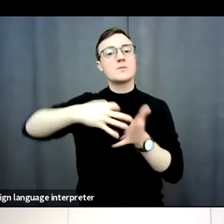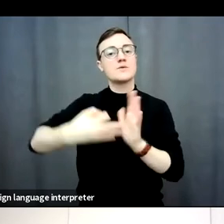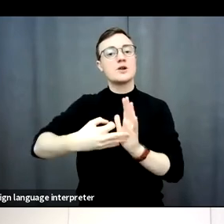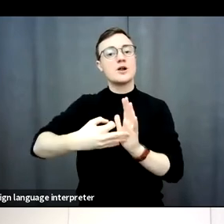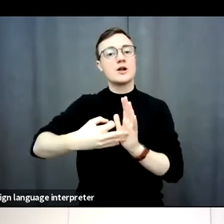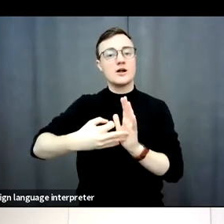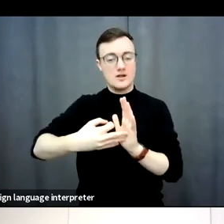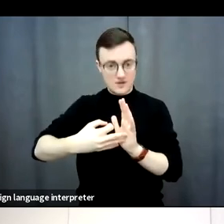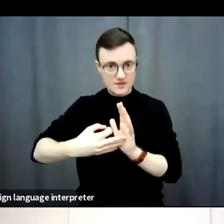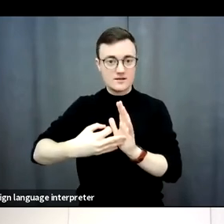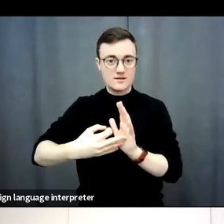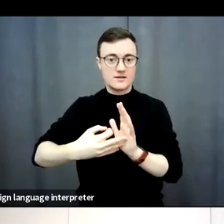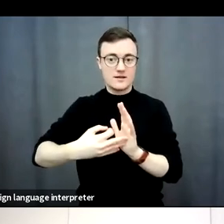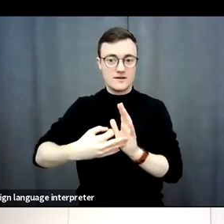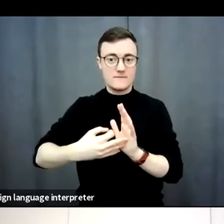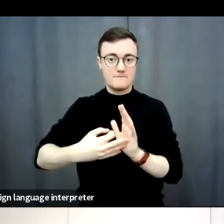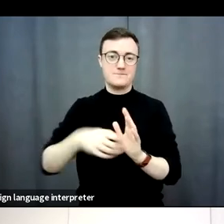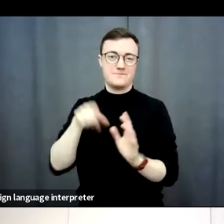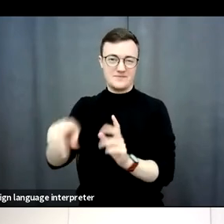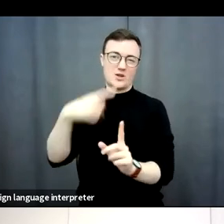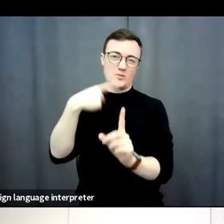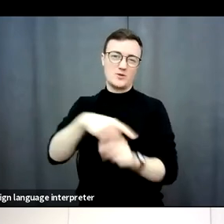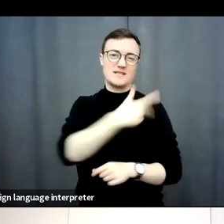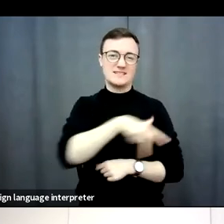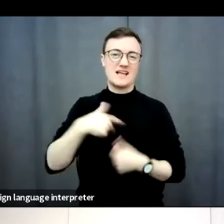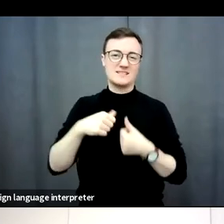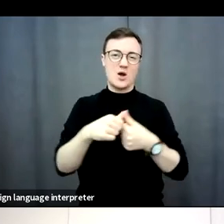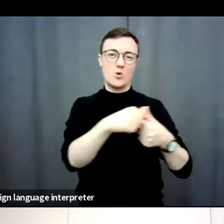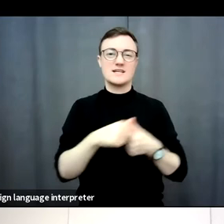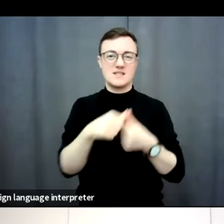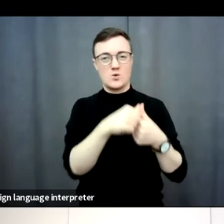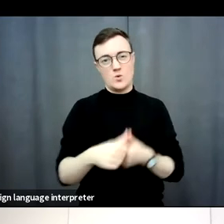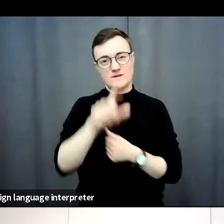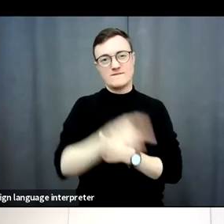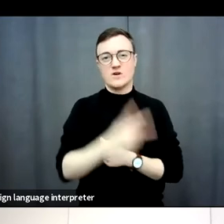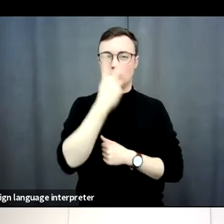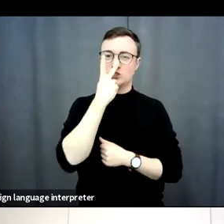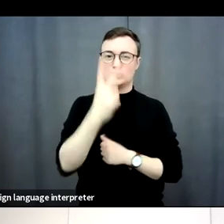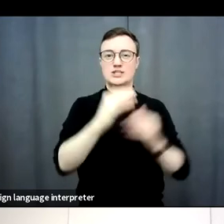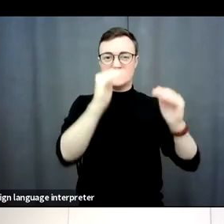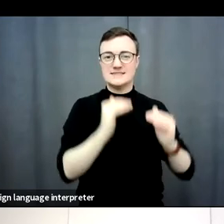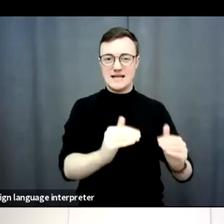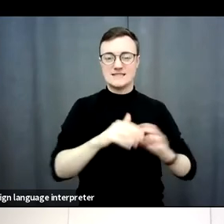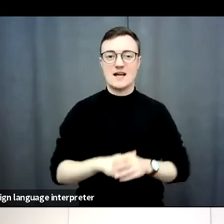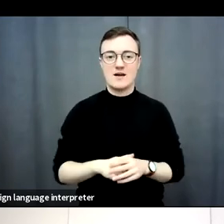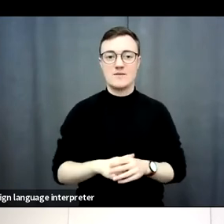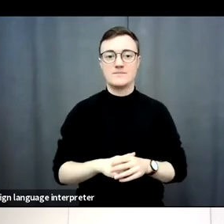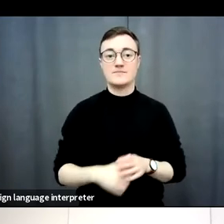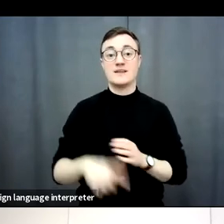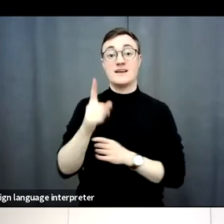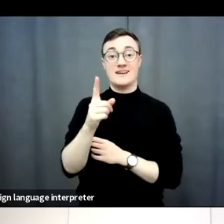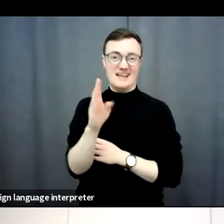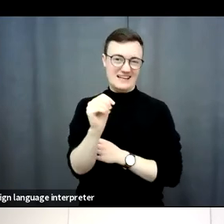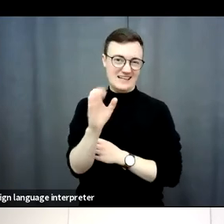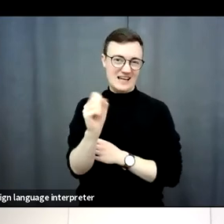bricks, together with the Danish Organization of Visually Impaired. The Lego Foundation was inspired both by